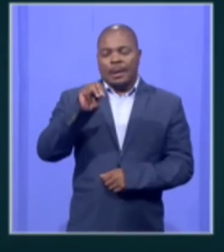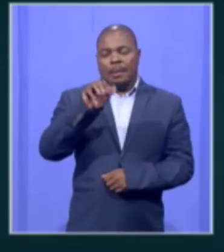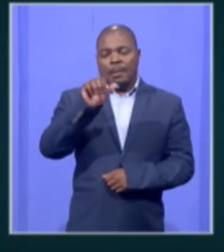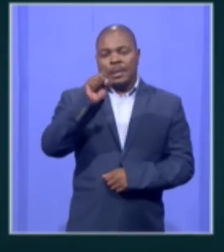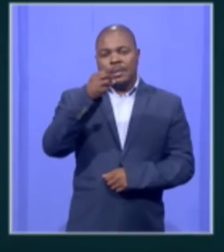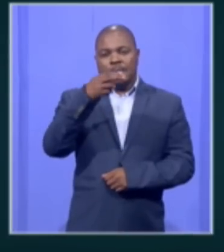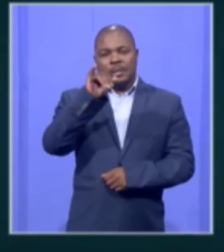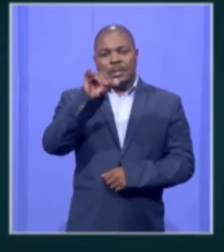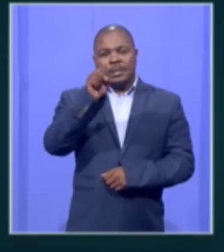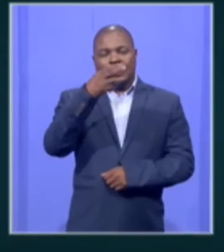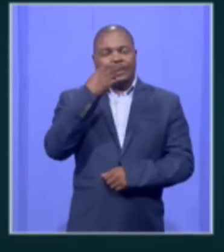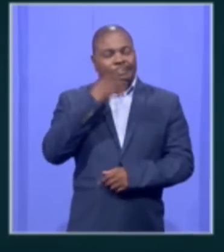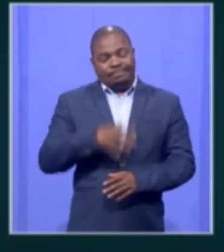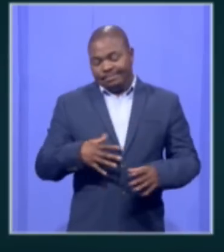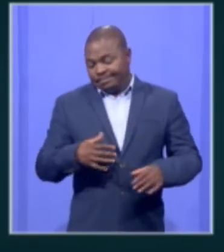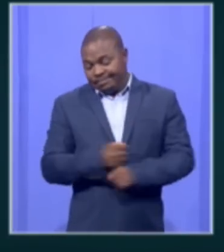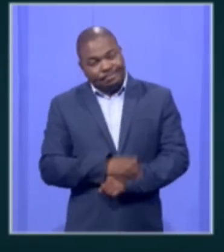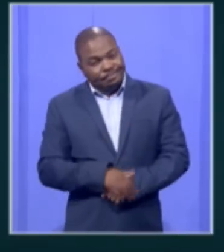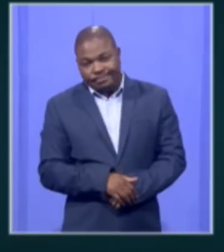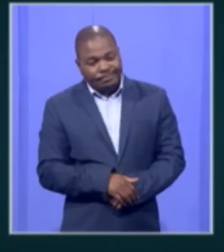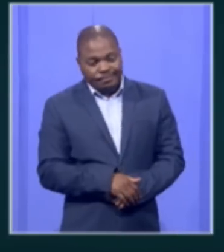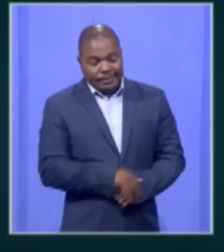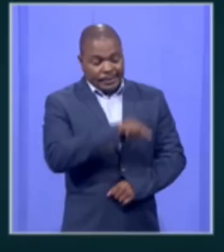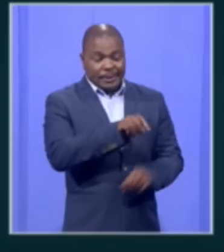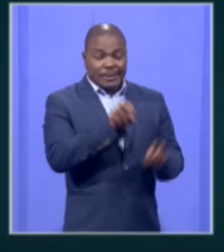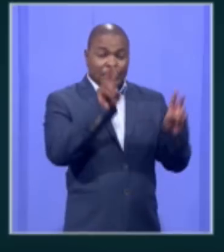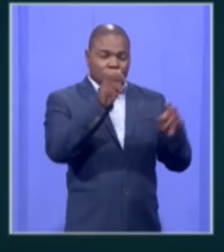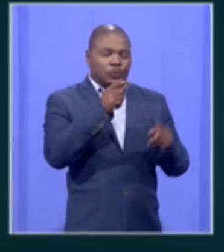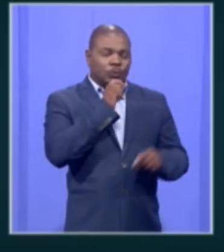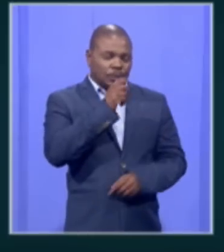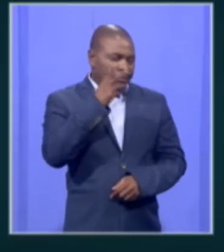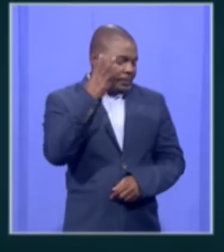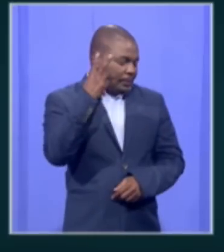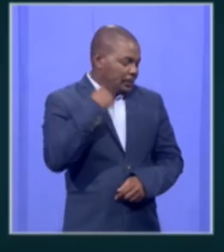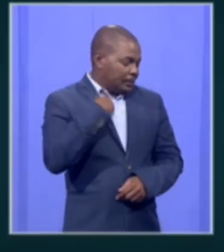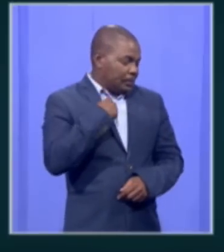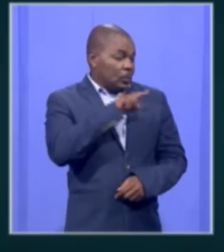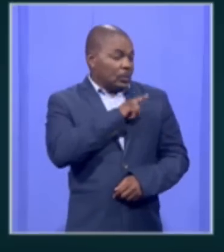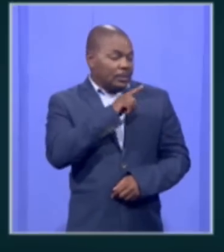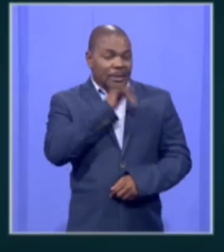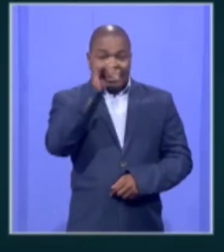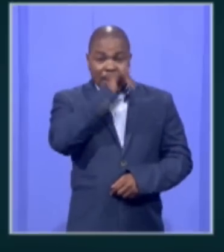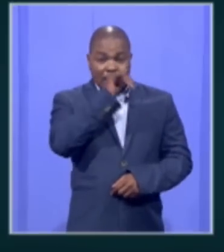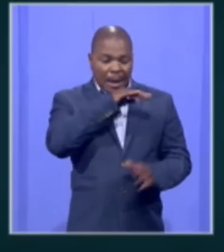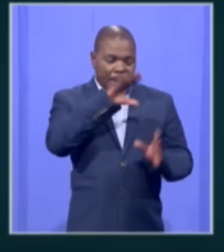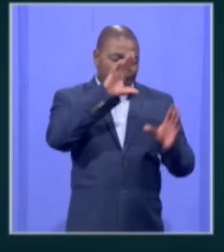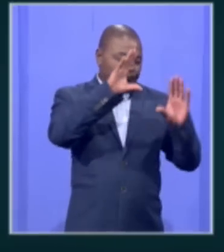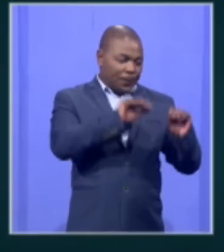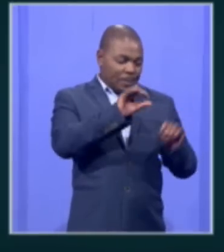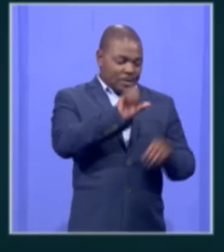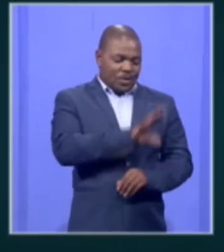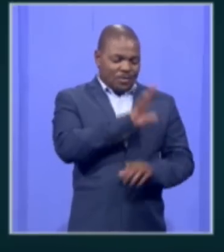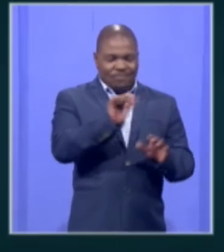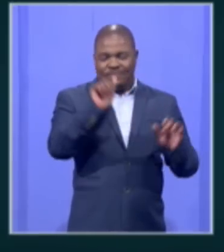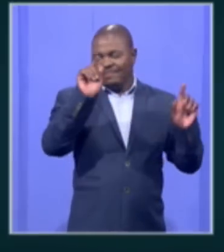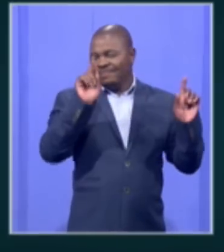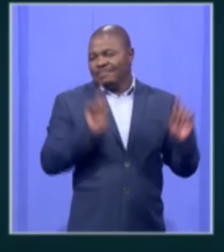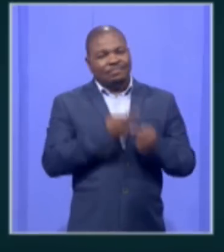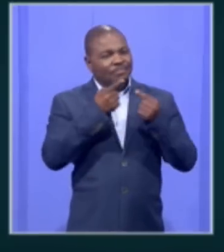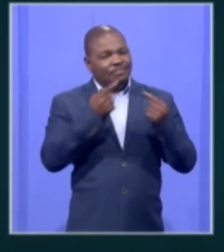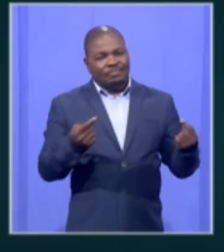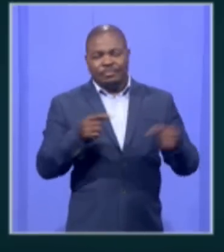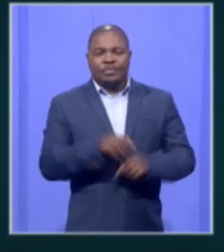ai gape taba tše di swabiša kudu bosenyi bo ka se tsogile bo fedile mo nageng ya